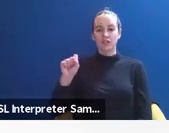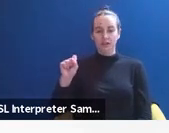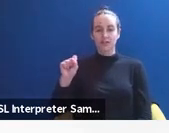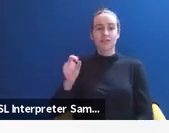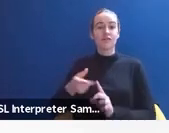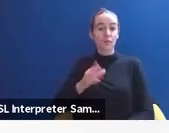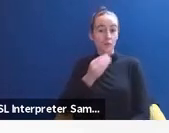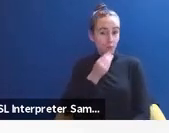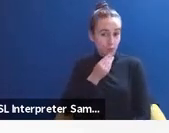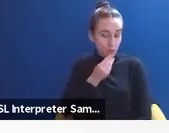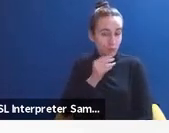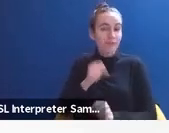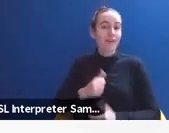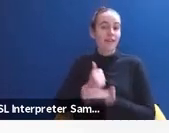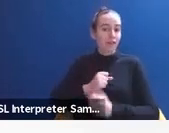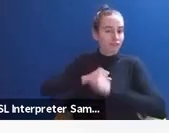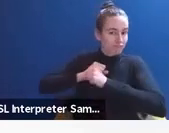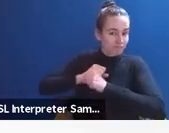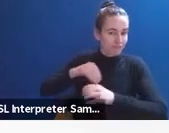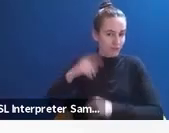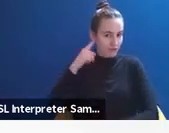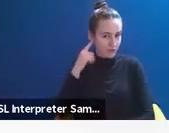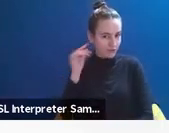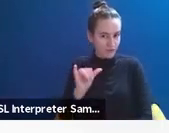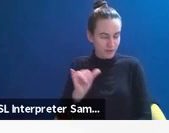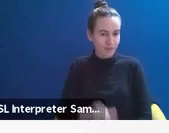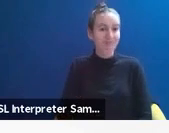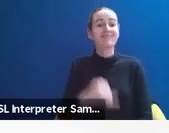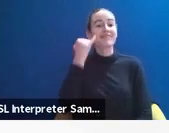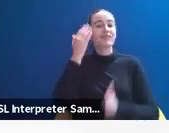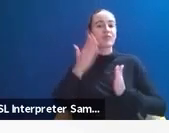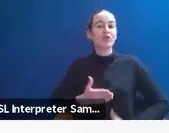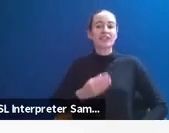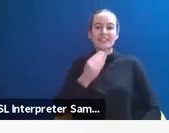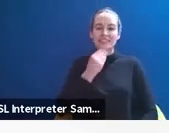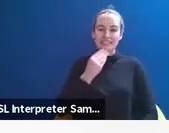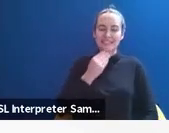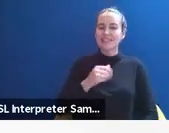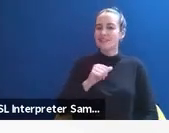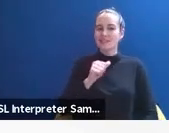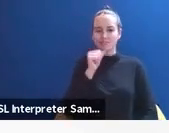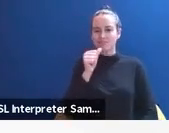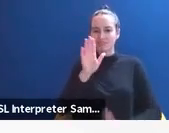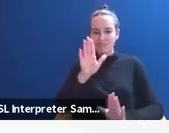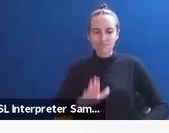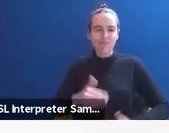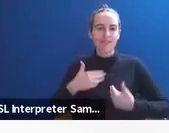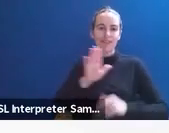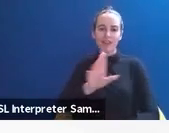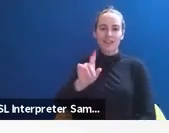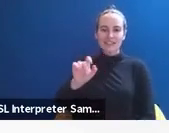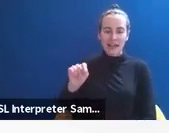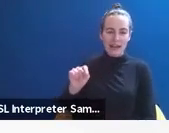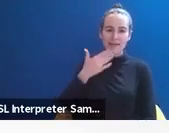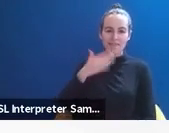diet that can help protect our inner ear. However, if a person has a poor diet, that might affect the availability of those